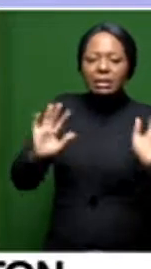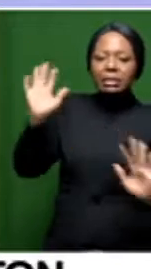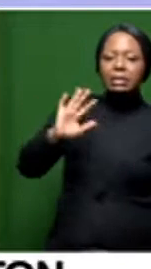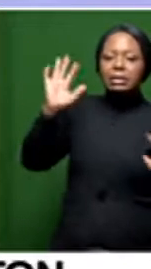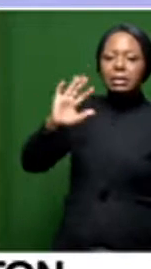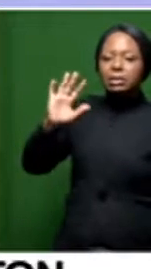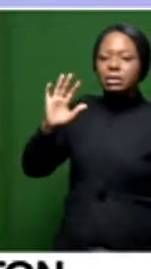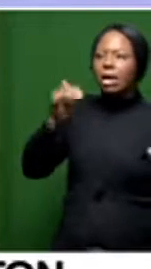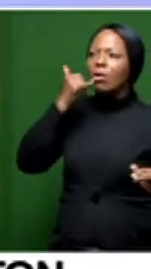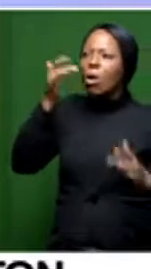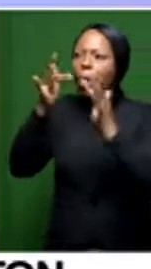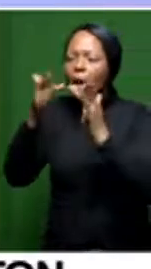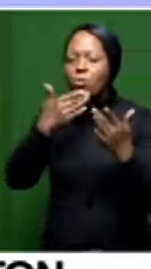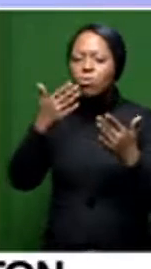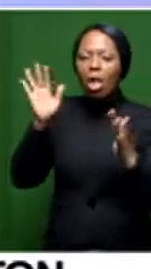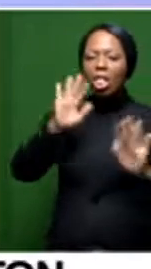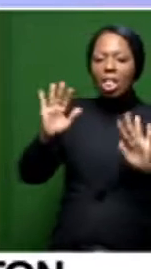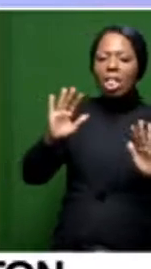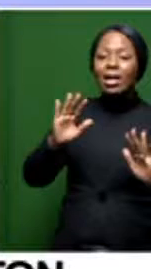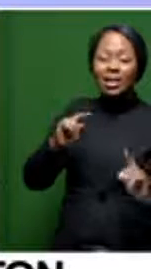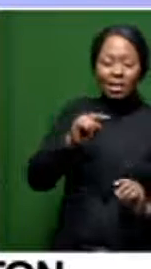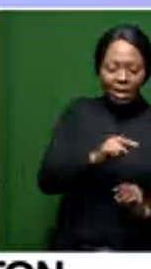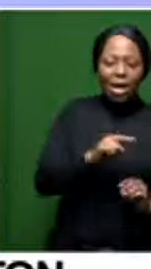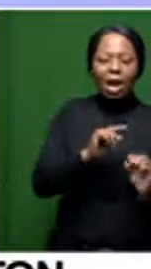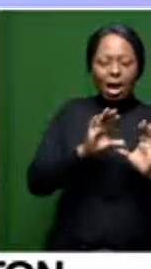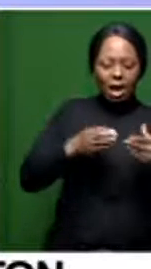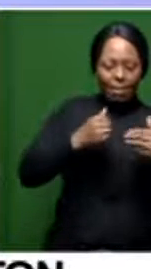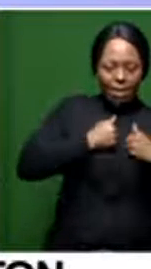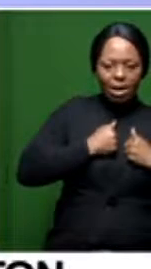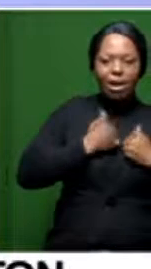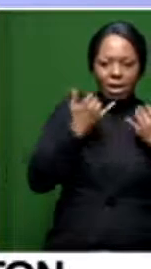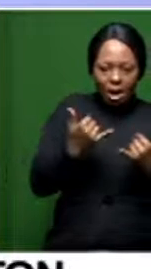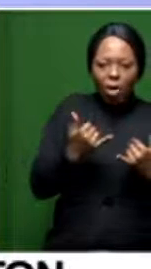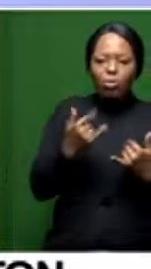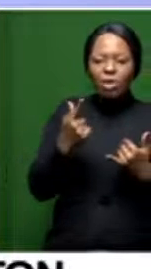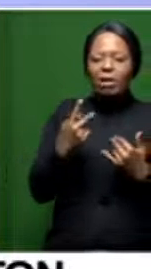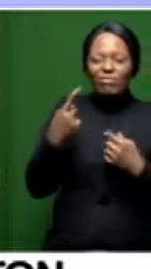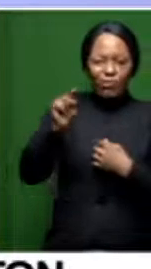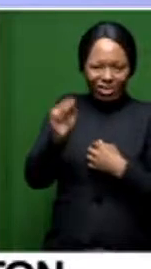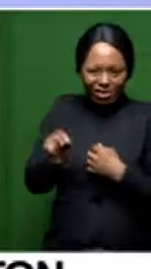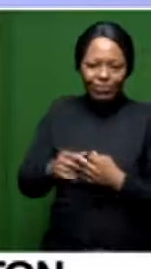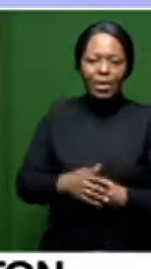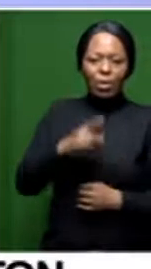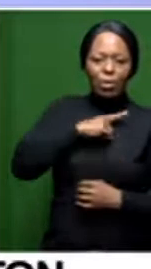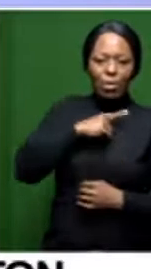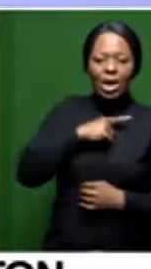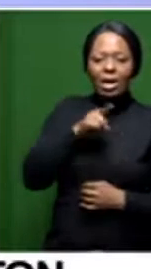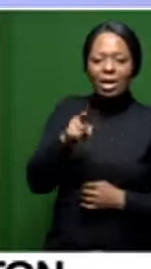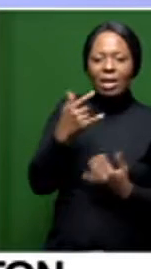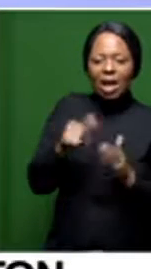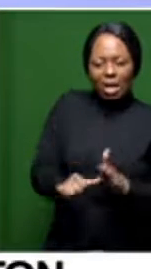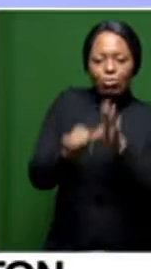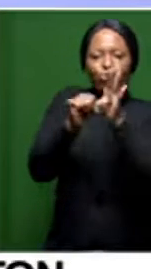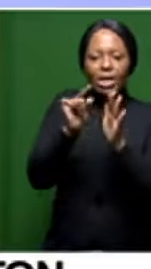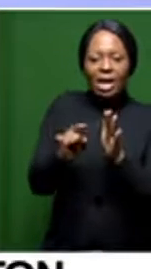be completely unacceptable. Our vision as a company is to create a world where everybody is safe, and the way to do that is to make access to these vital services